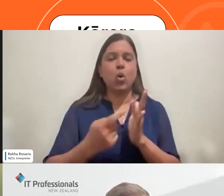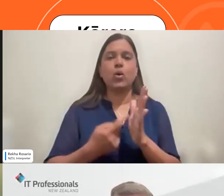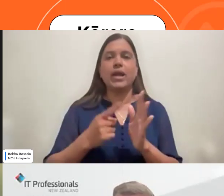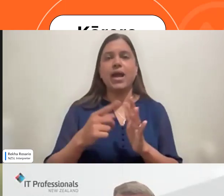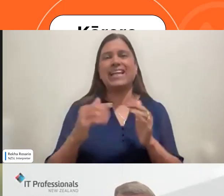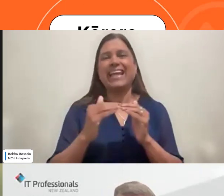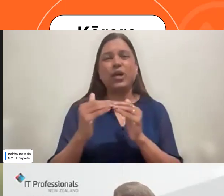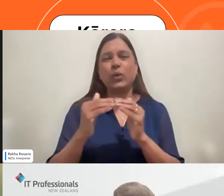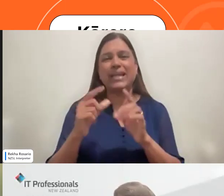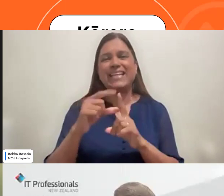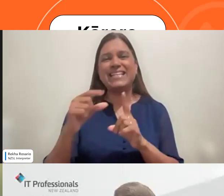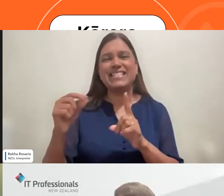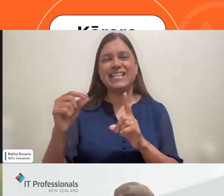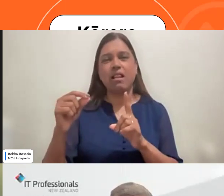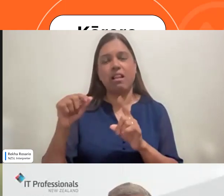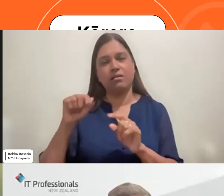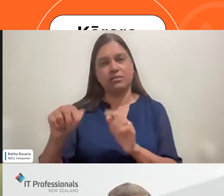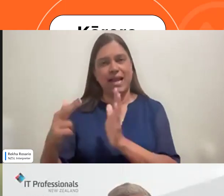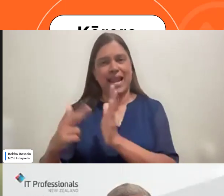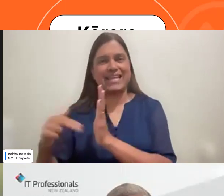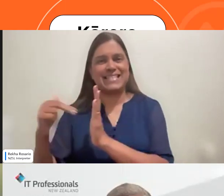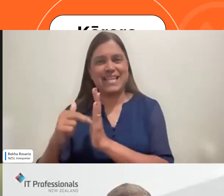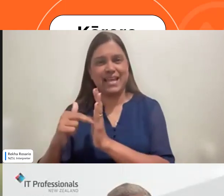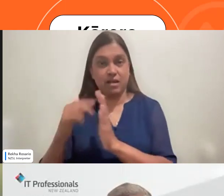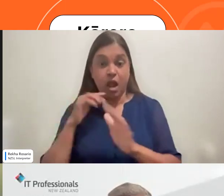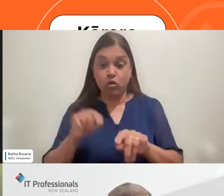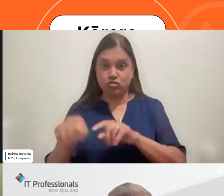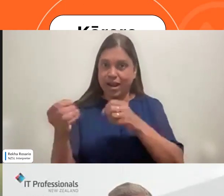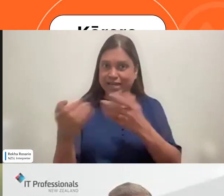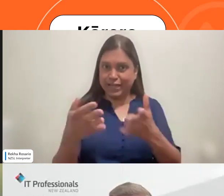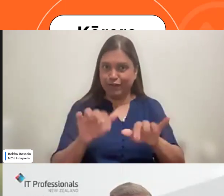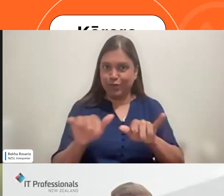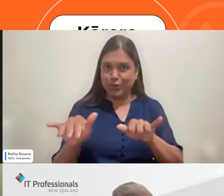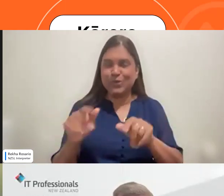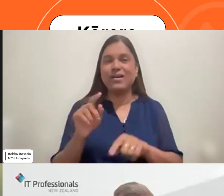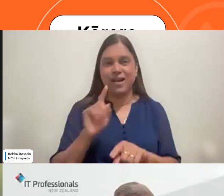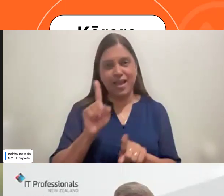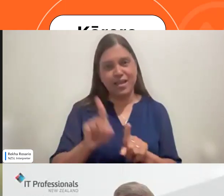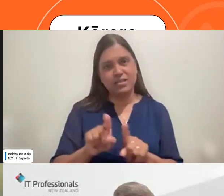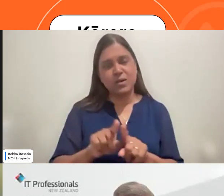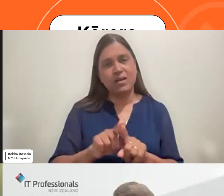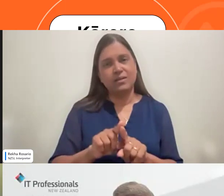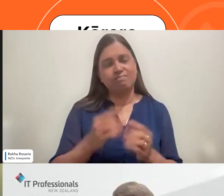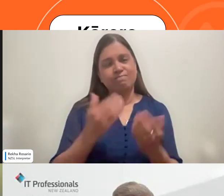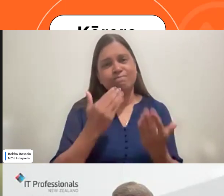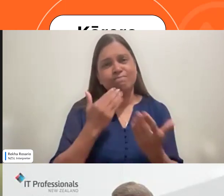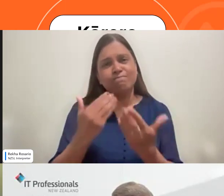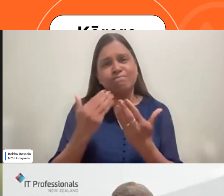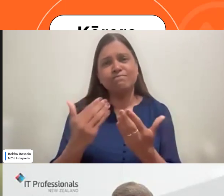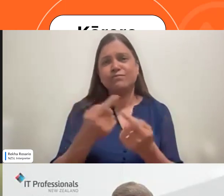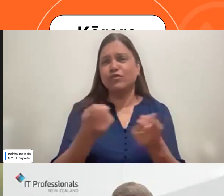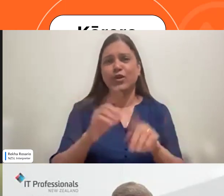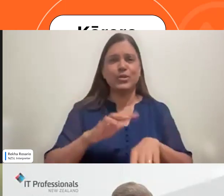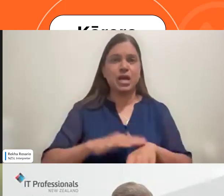victoria@digitalequity.nz, and I will try and assist. So ngā mihi nui, and thank you for your time, and I really look forward to the